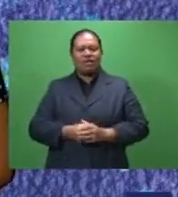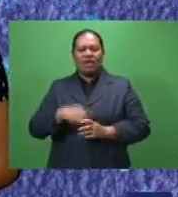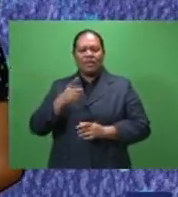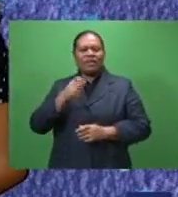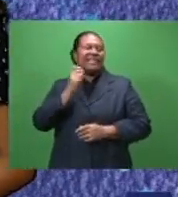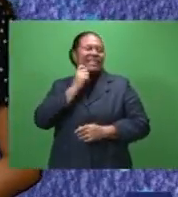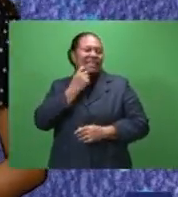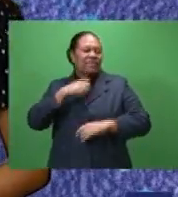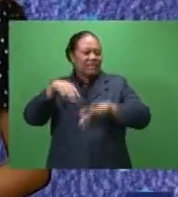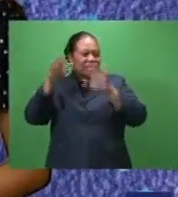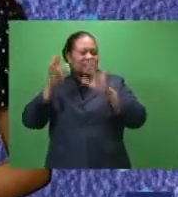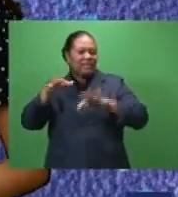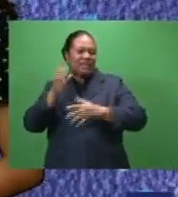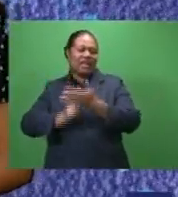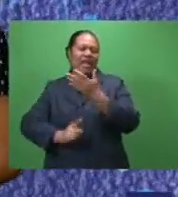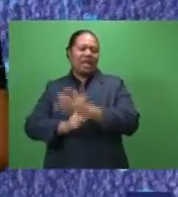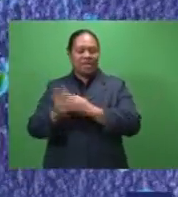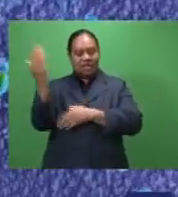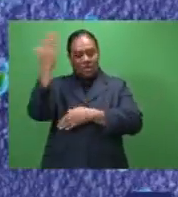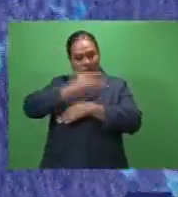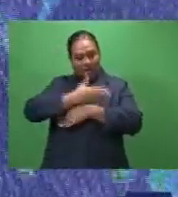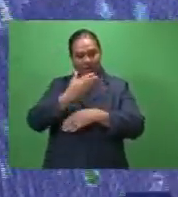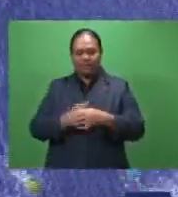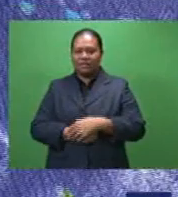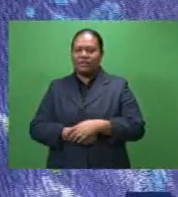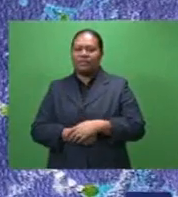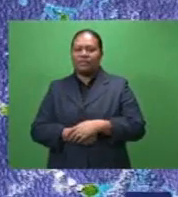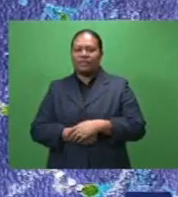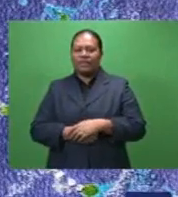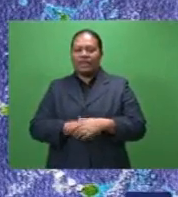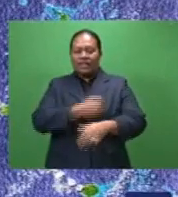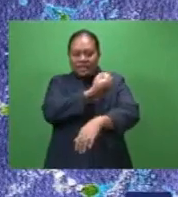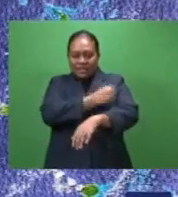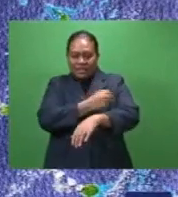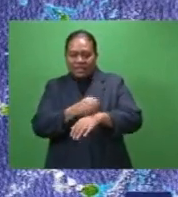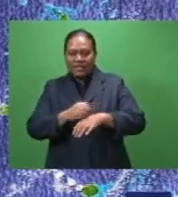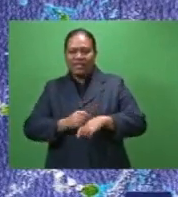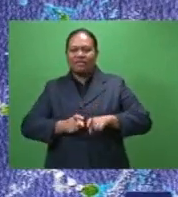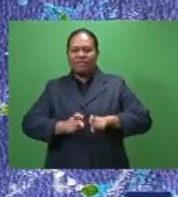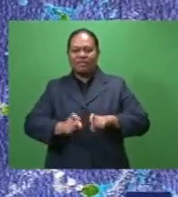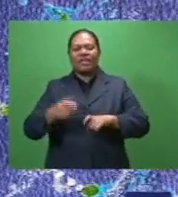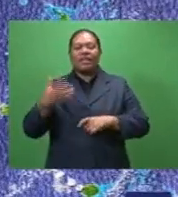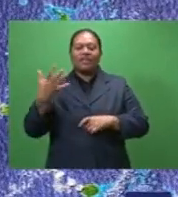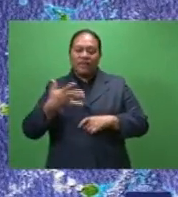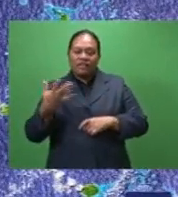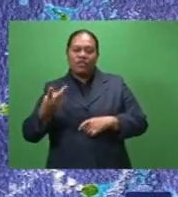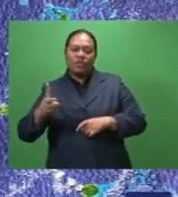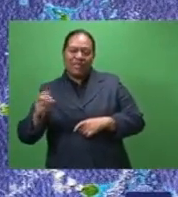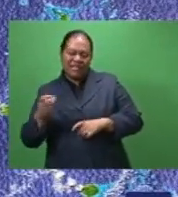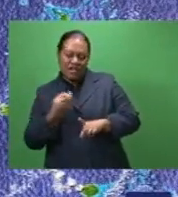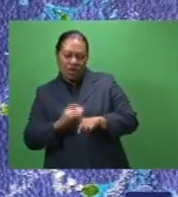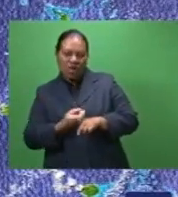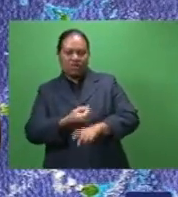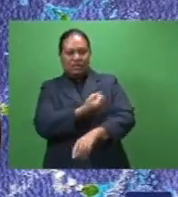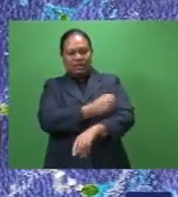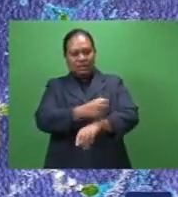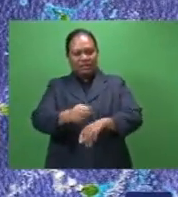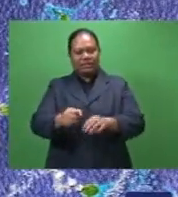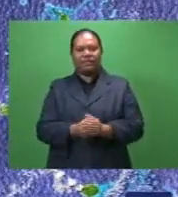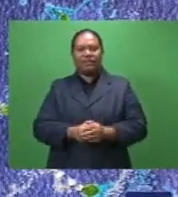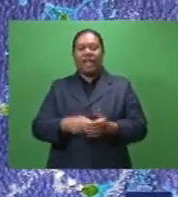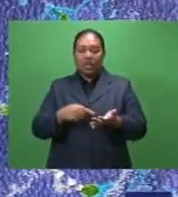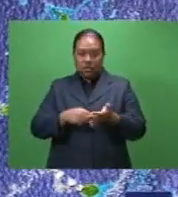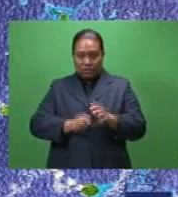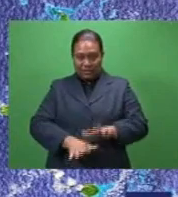might interrupt later tonight. At sea, southeast winds remain at 15 to 20 knots, moderate seas. Turning to